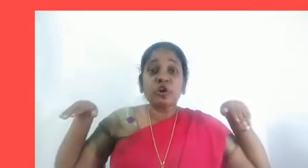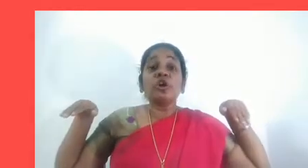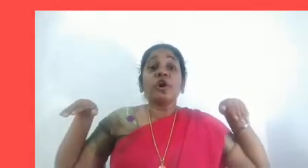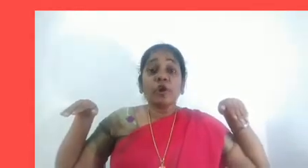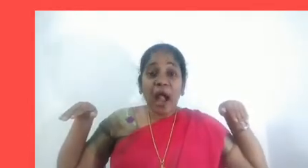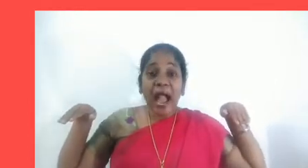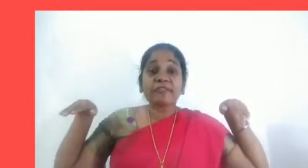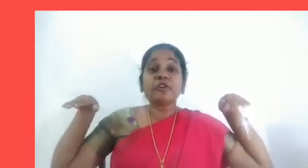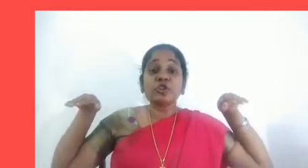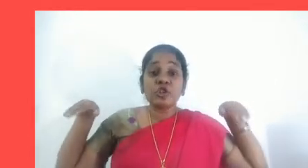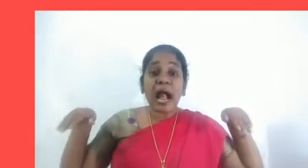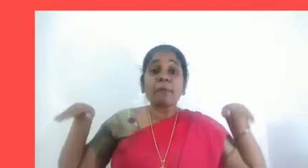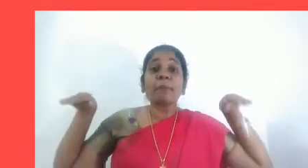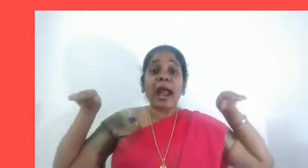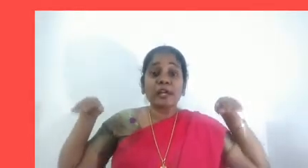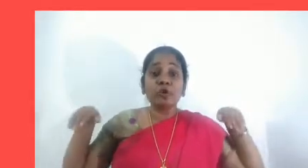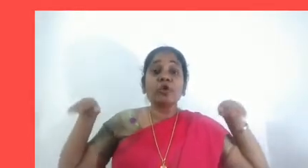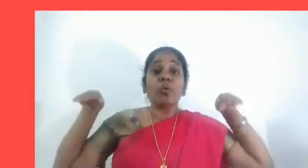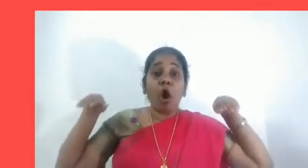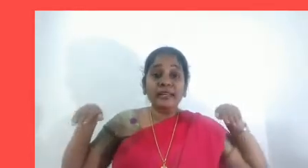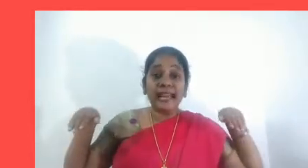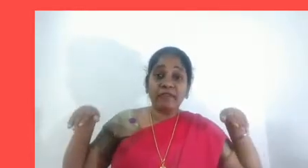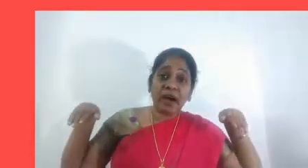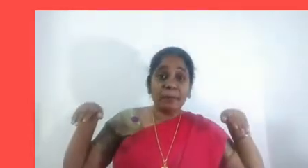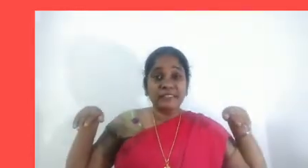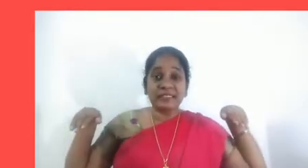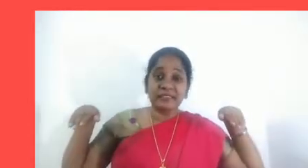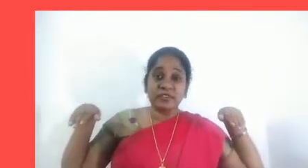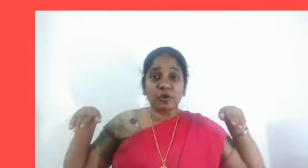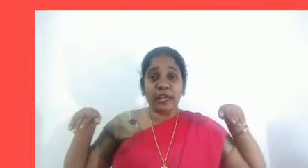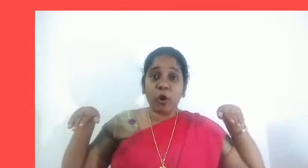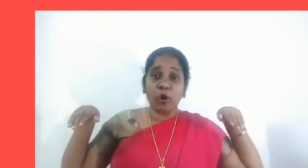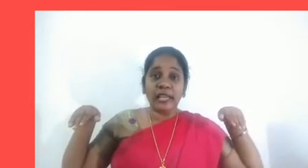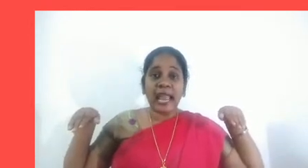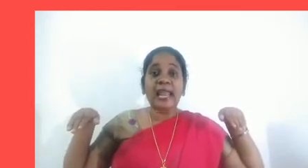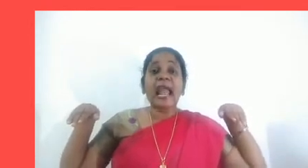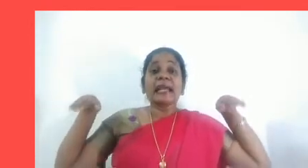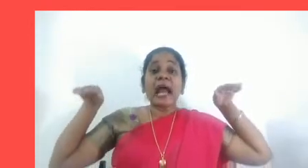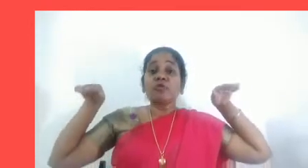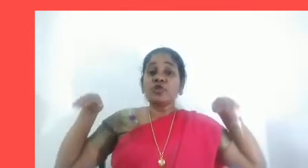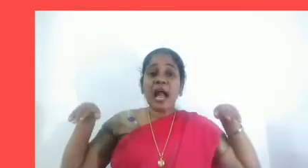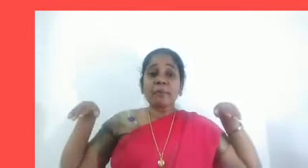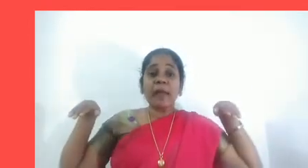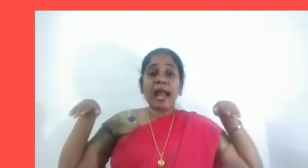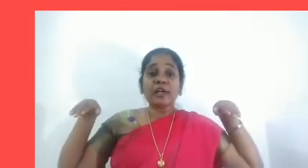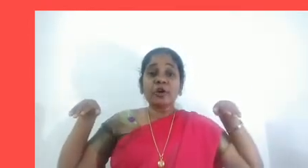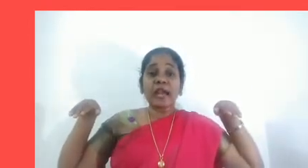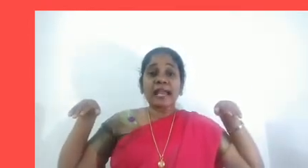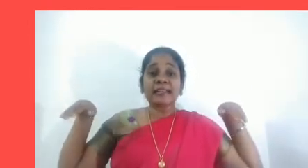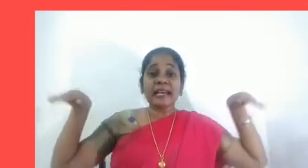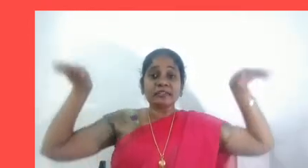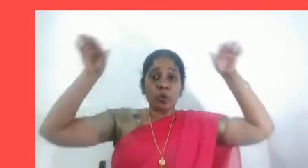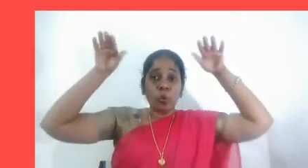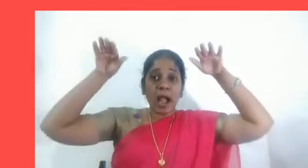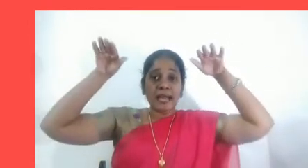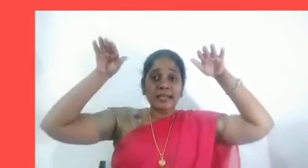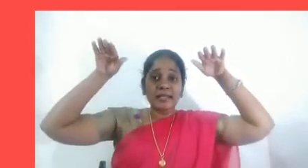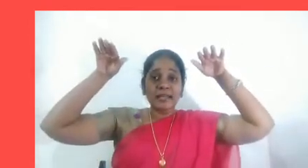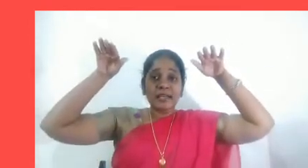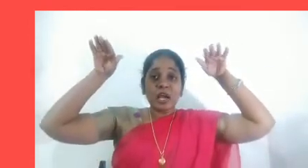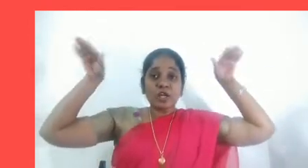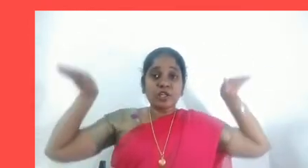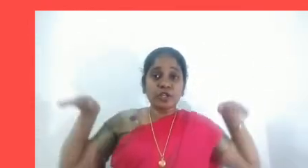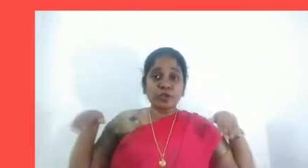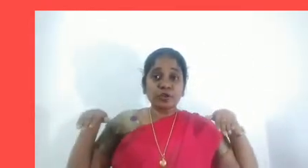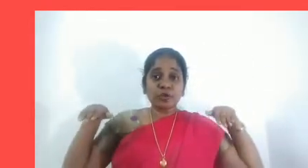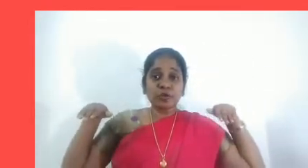do, you have to jump and do whatever Miss is doing. Okay, now jump and do like this.